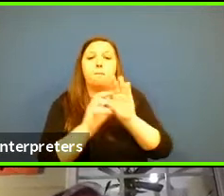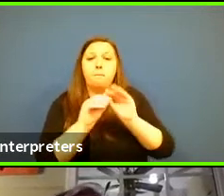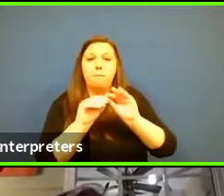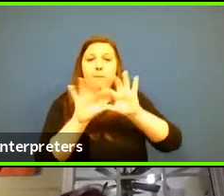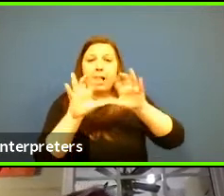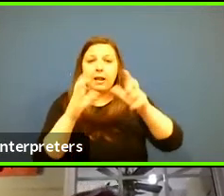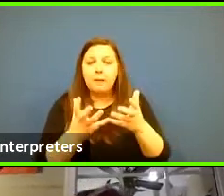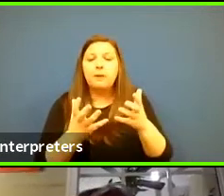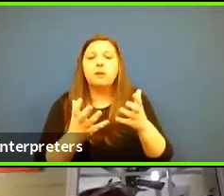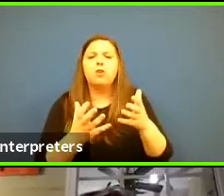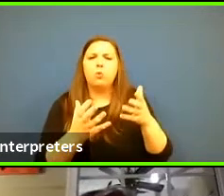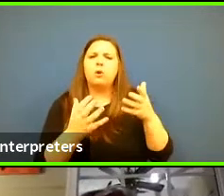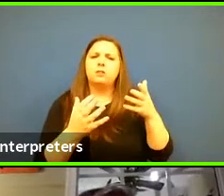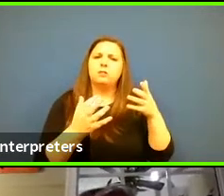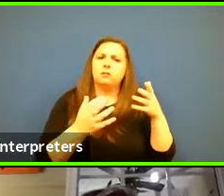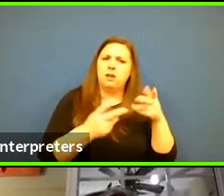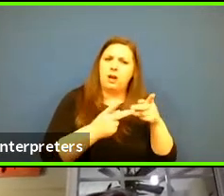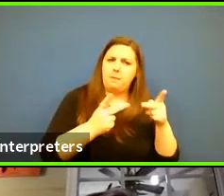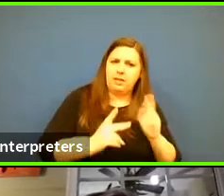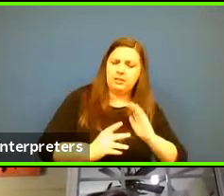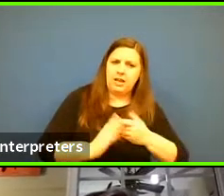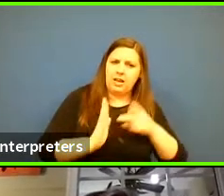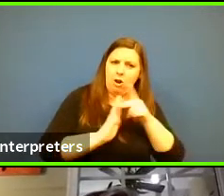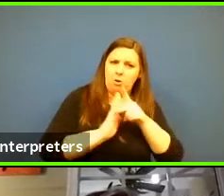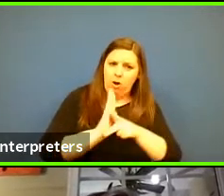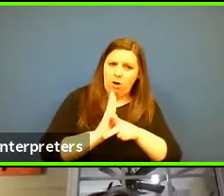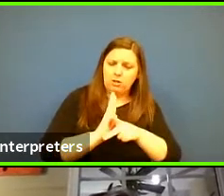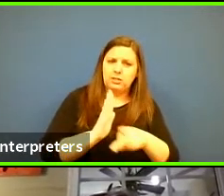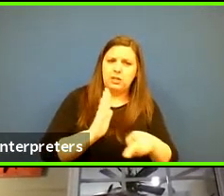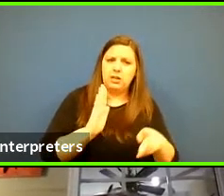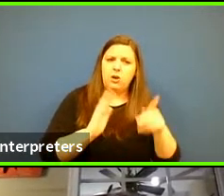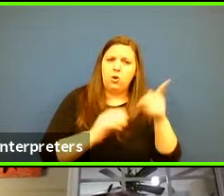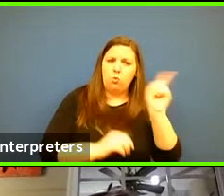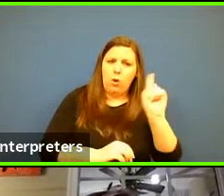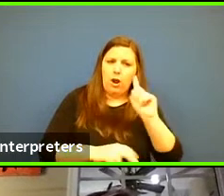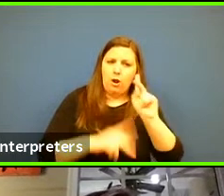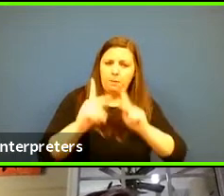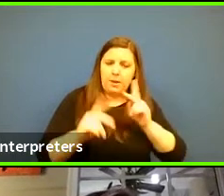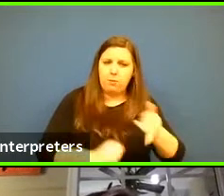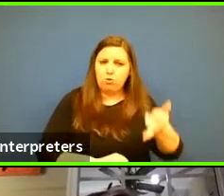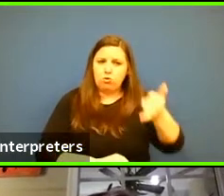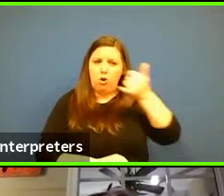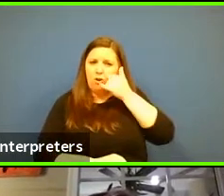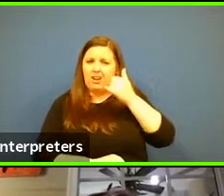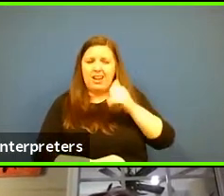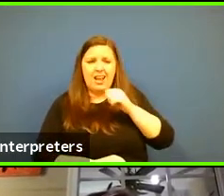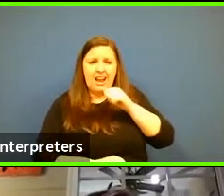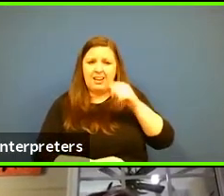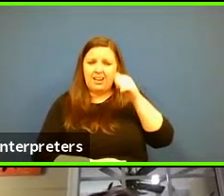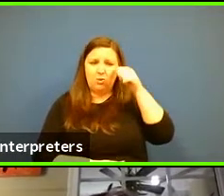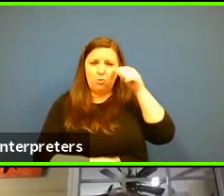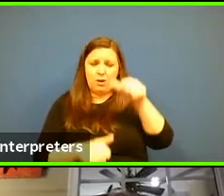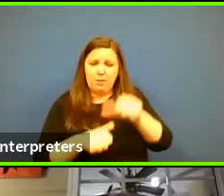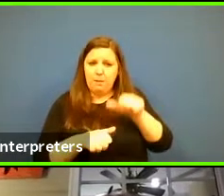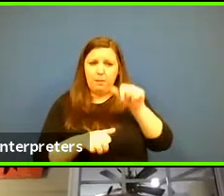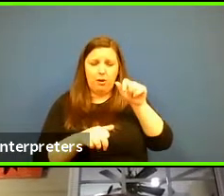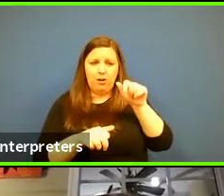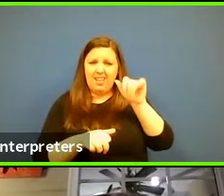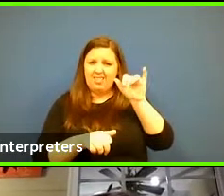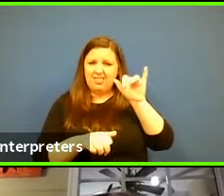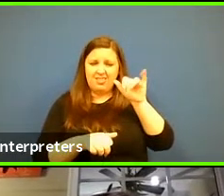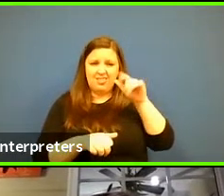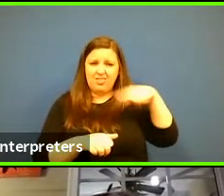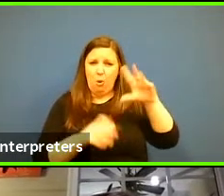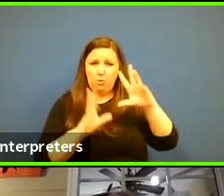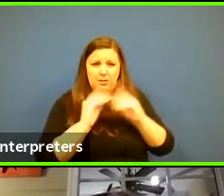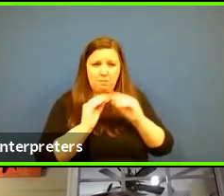in before, and I don't recall those meetings being chaos. The individuals that are not there physically, or at least it